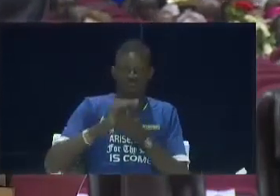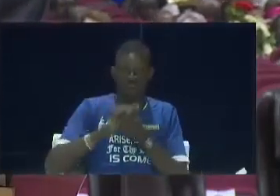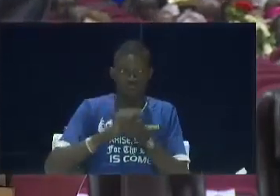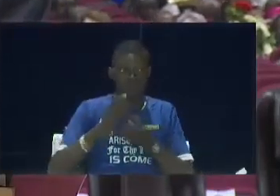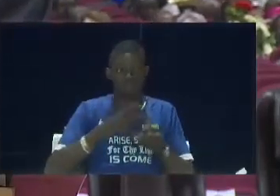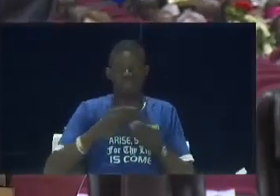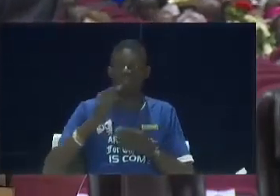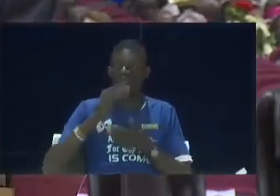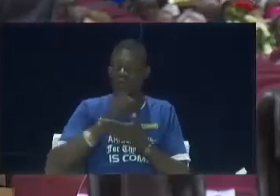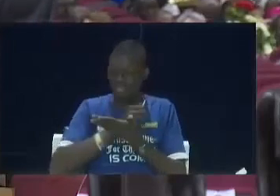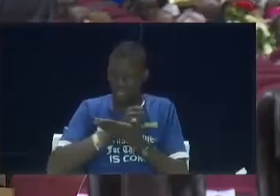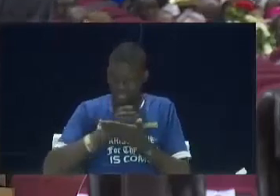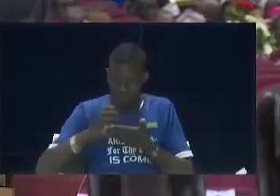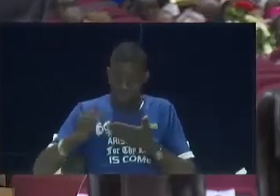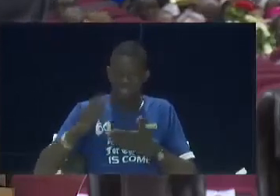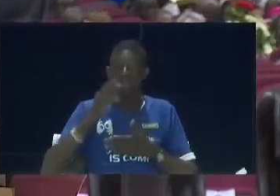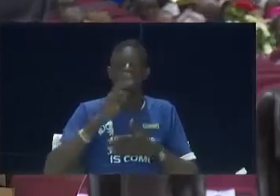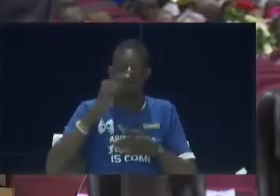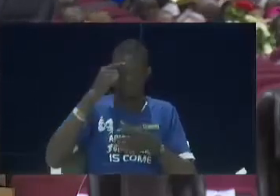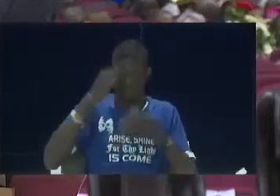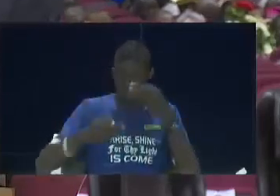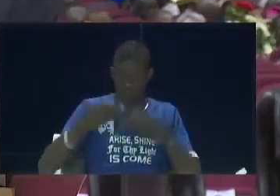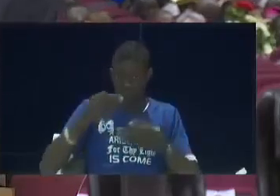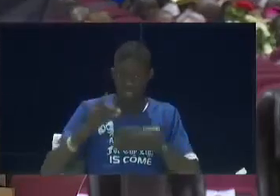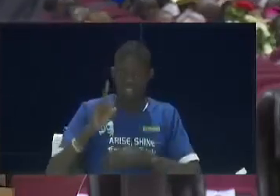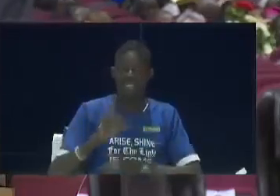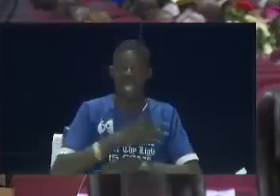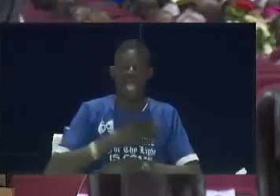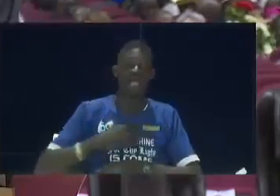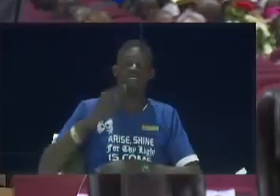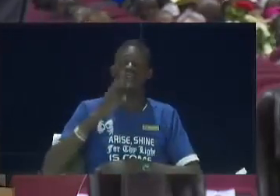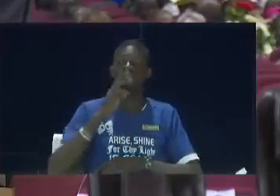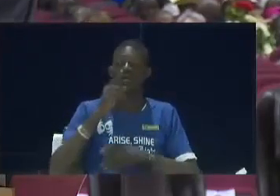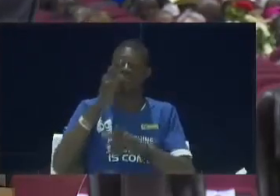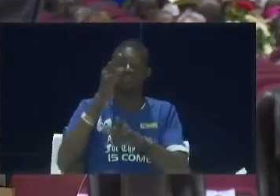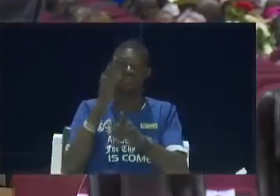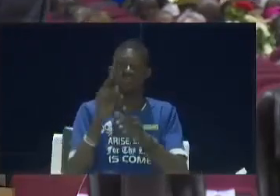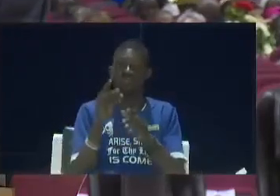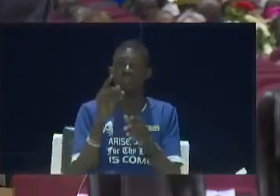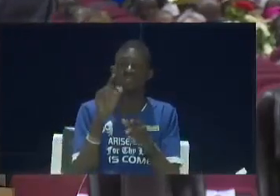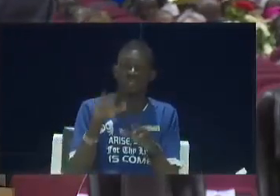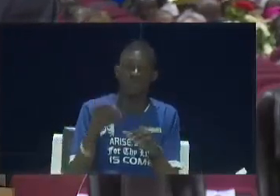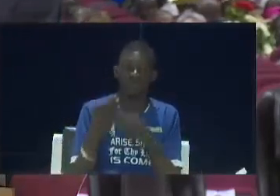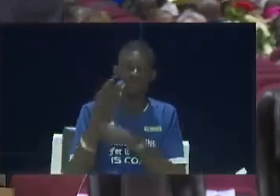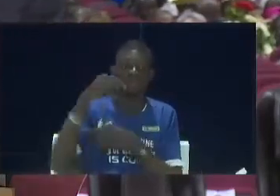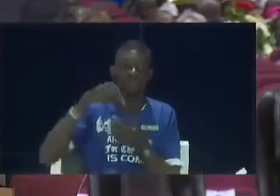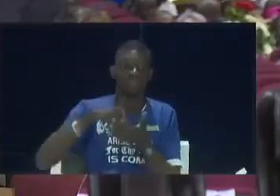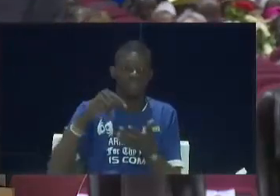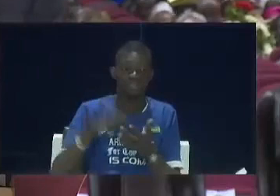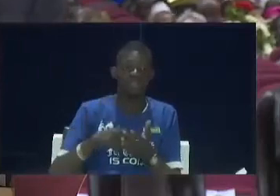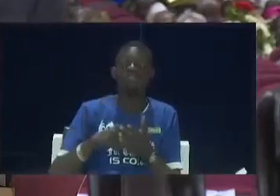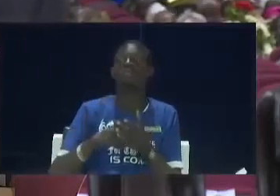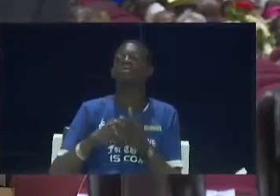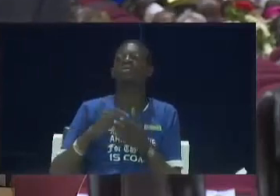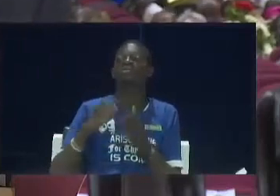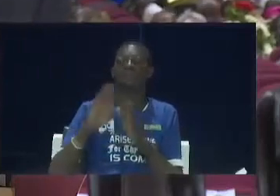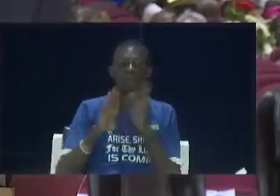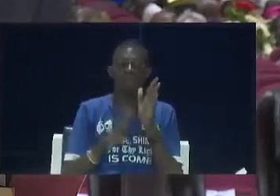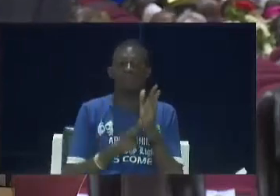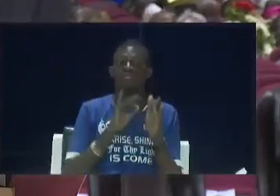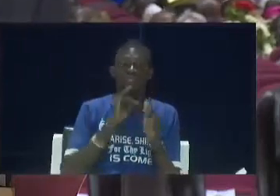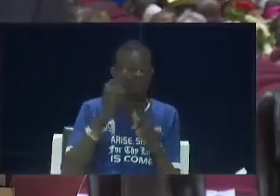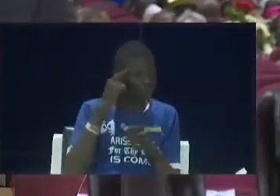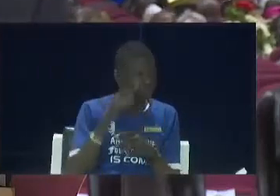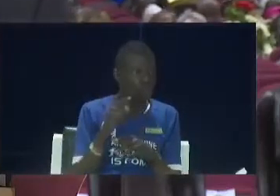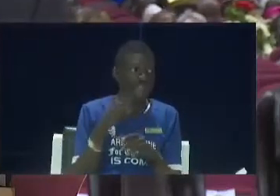are sanctified, you are justified, and you are a child of God, and this scripture is for you. It